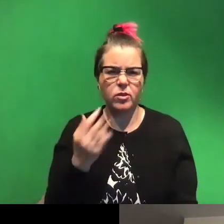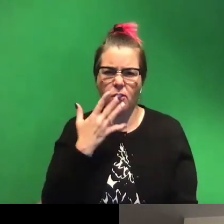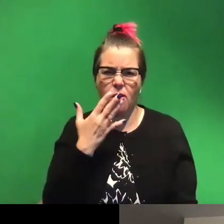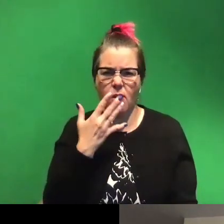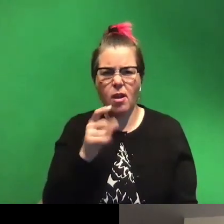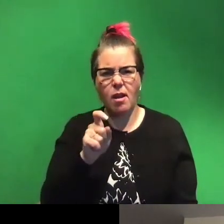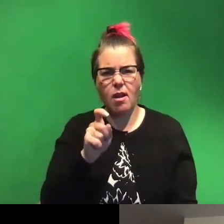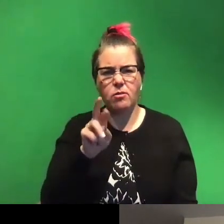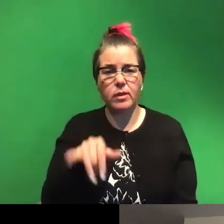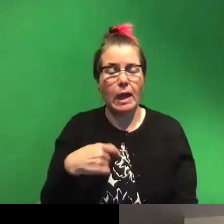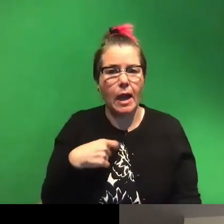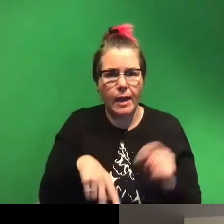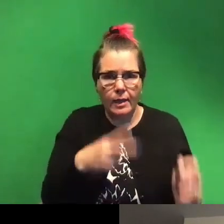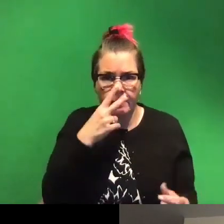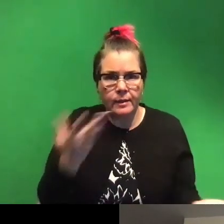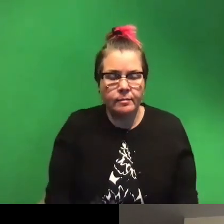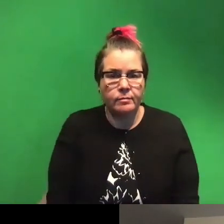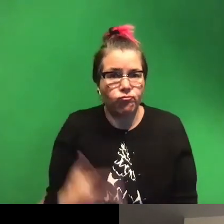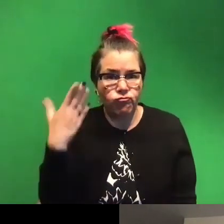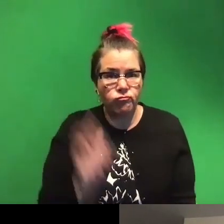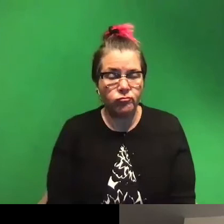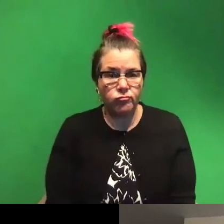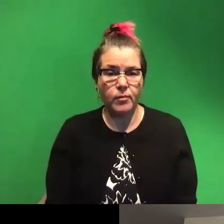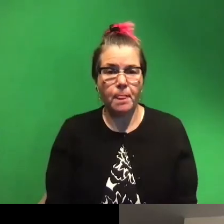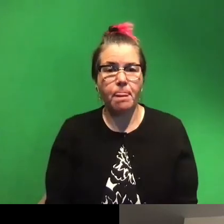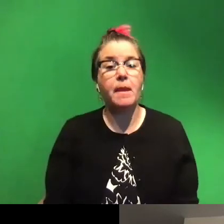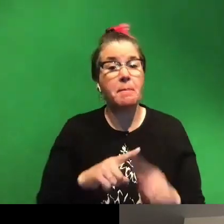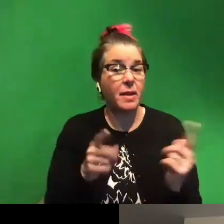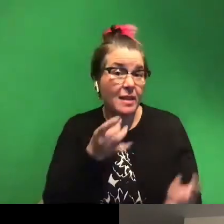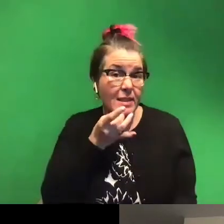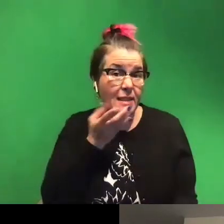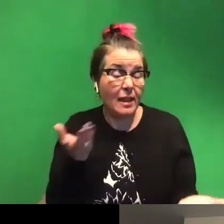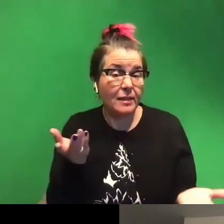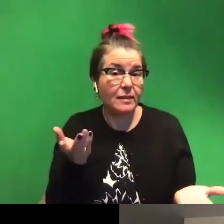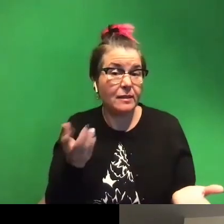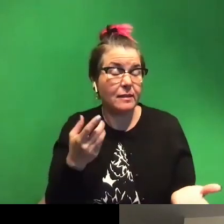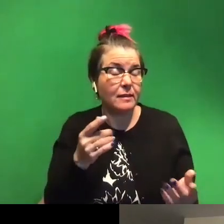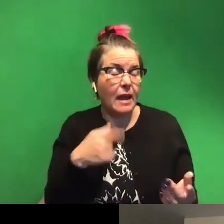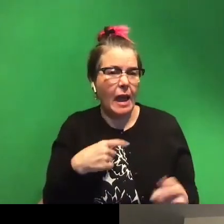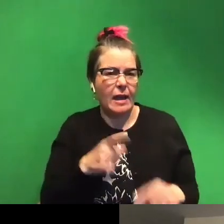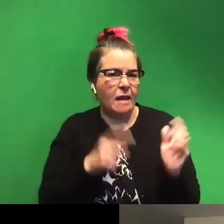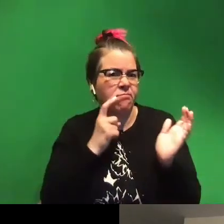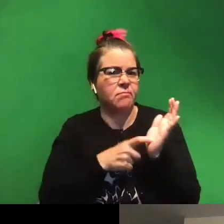X-rays? Well, I cannot see an X-ray. Right. Right. But it's light. It's light that I cannot see.